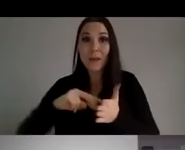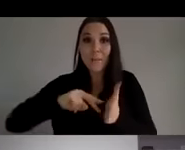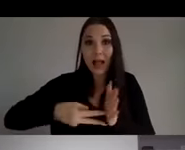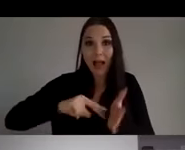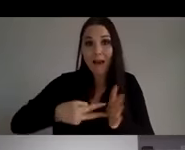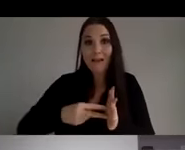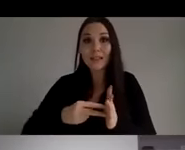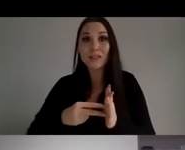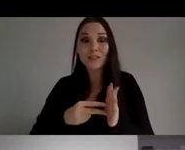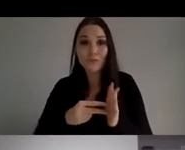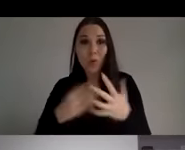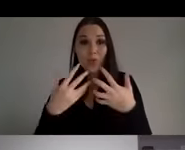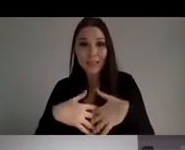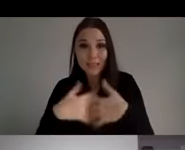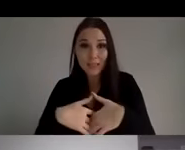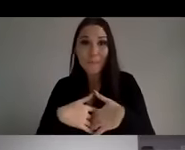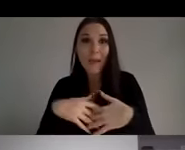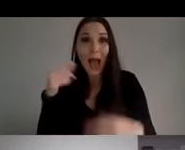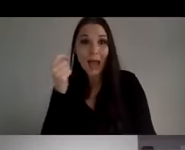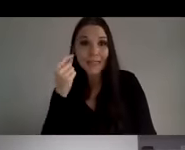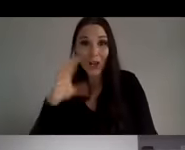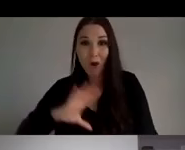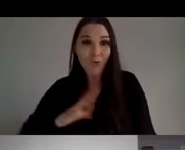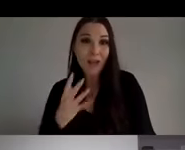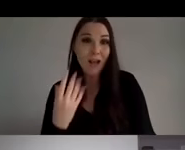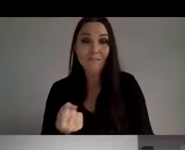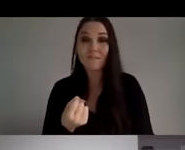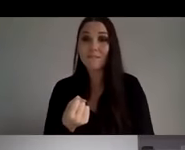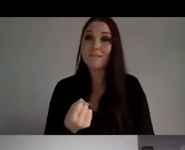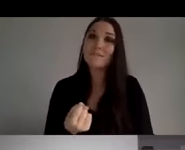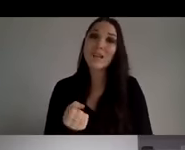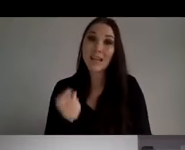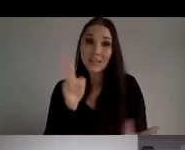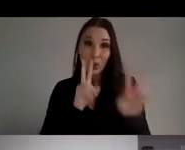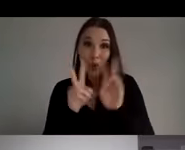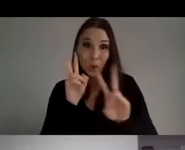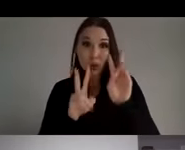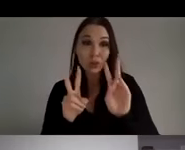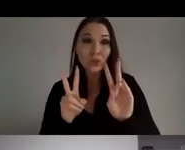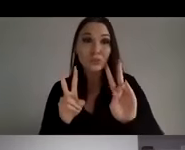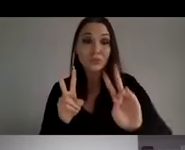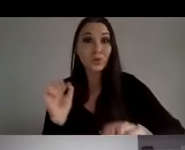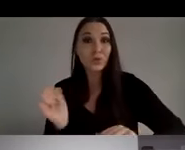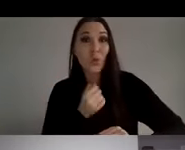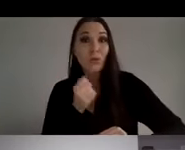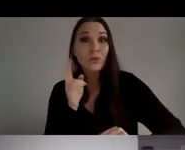already had an idea and we went over it with him. And he said, this looks like it should be able